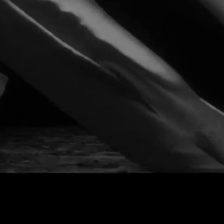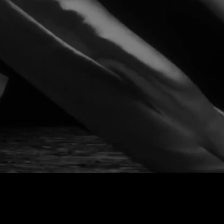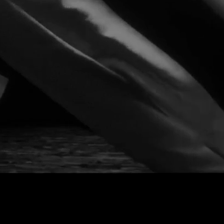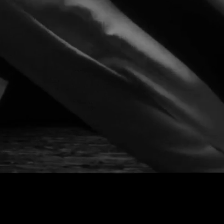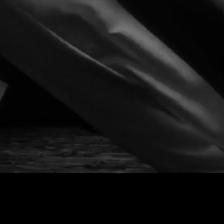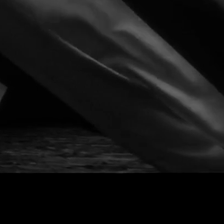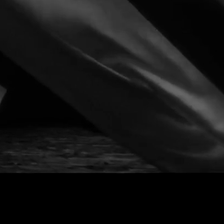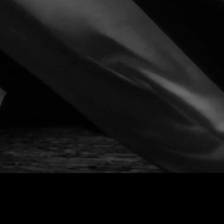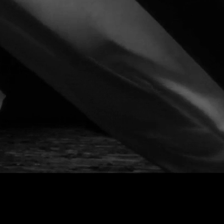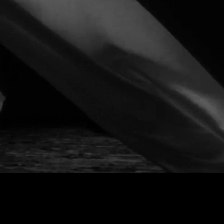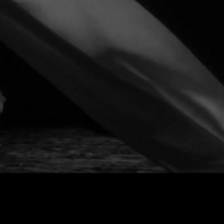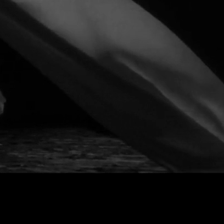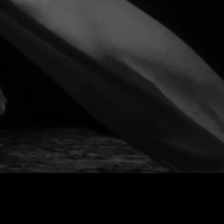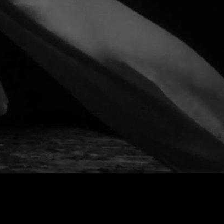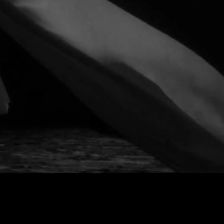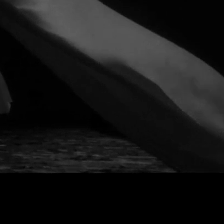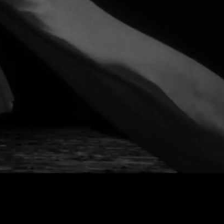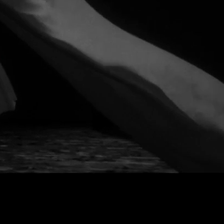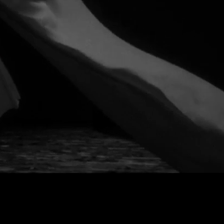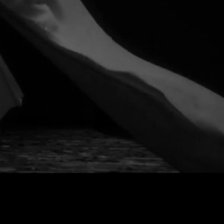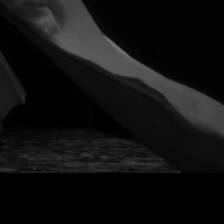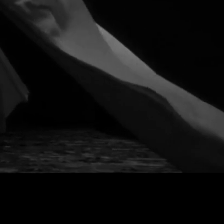There is no other king.